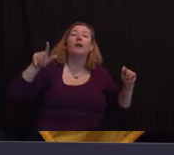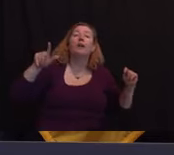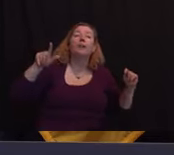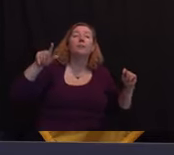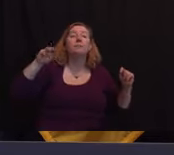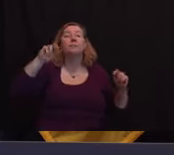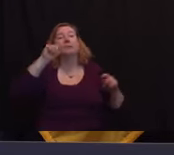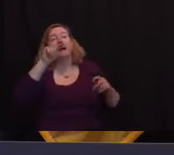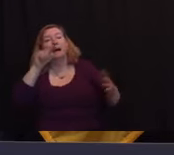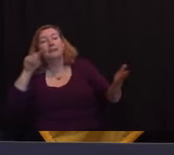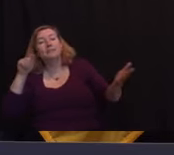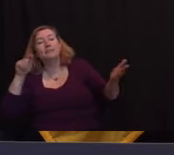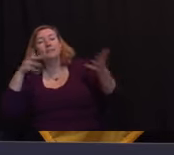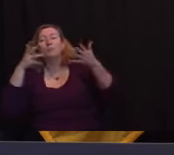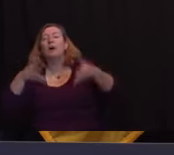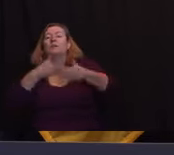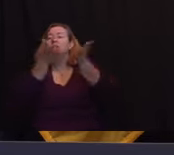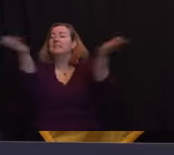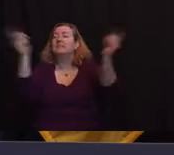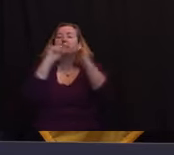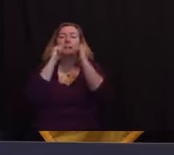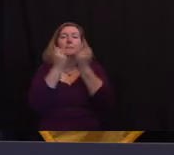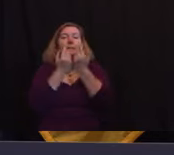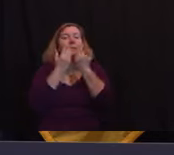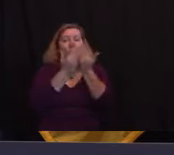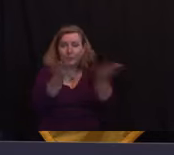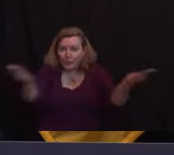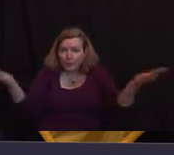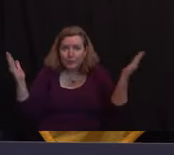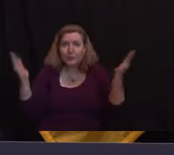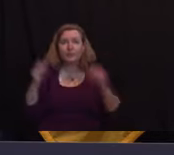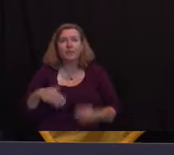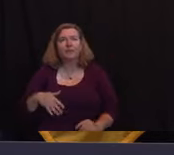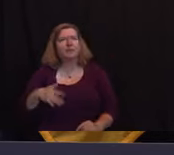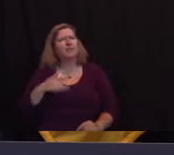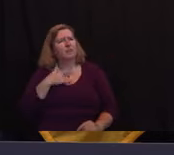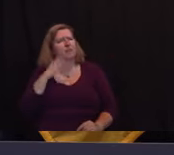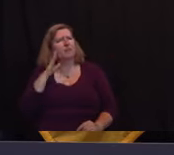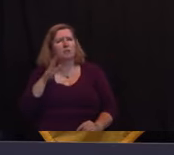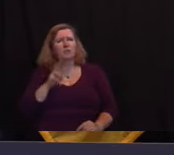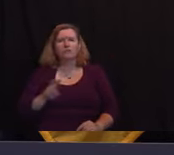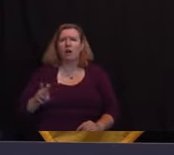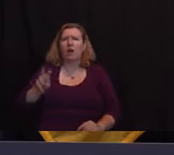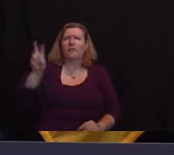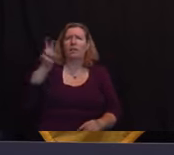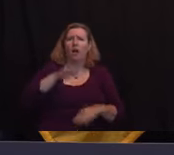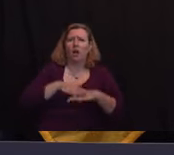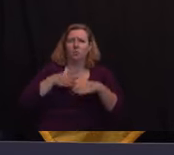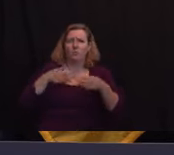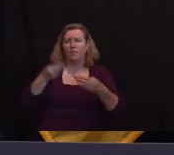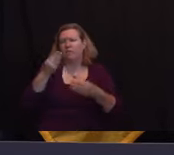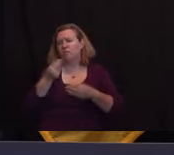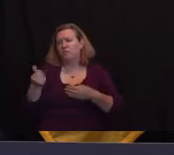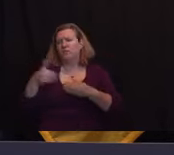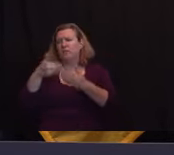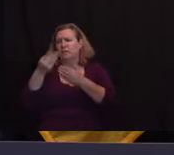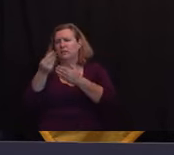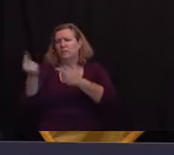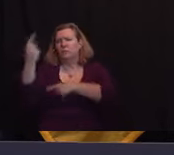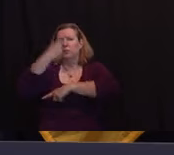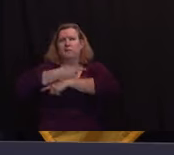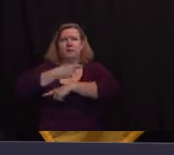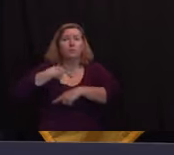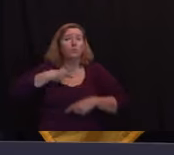Mahan. Again, I'll bet you we'll be somewhere on the road in the next couple of days. We wish